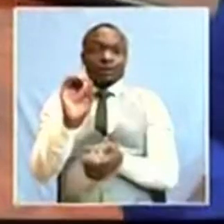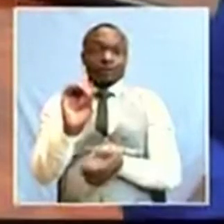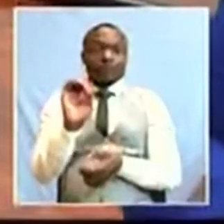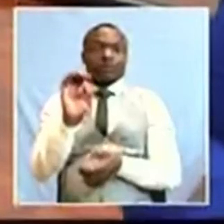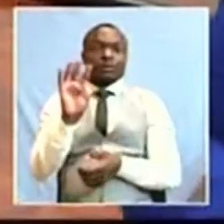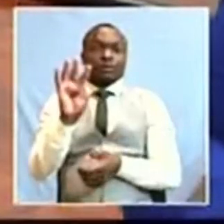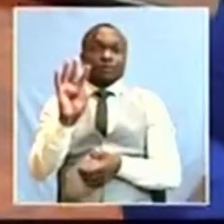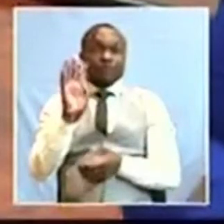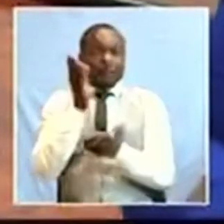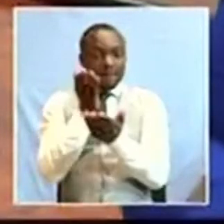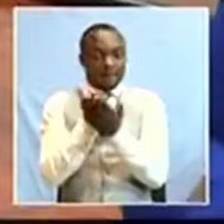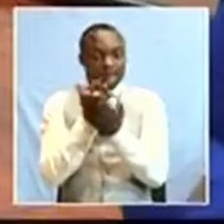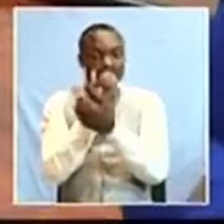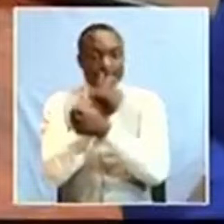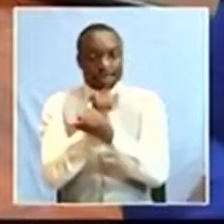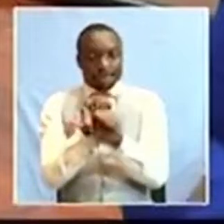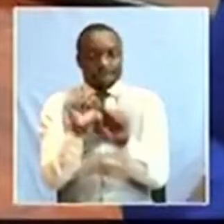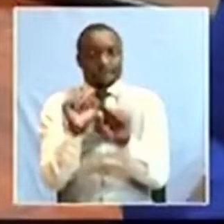Remedial measure.